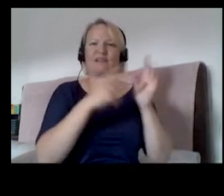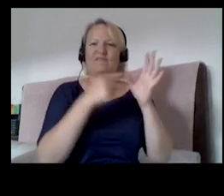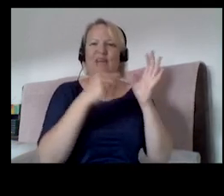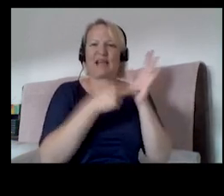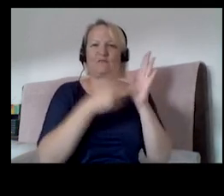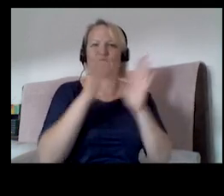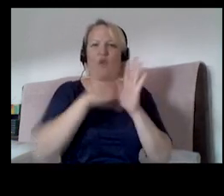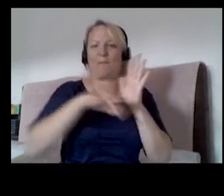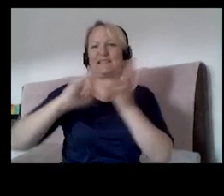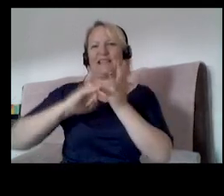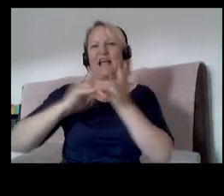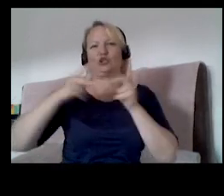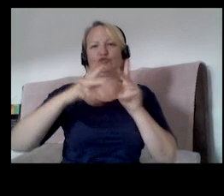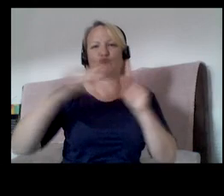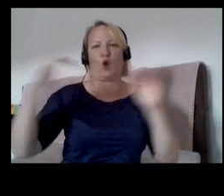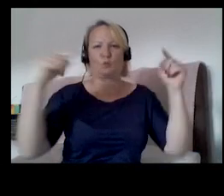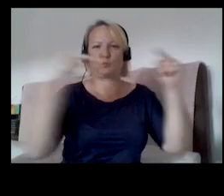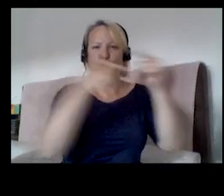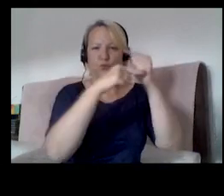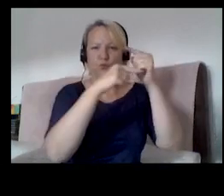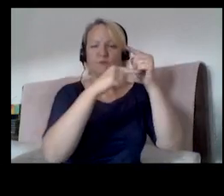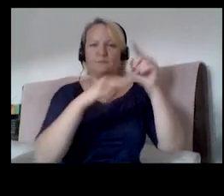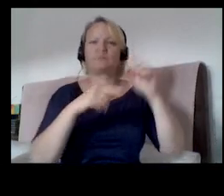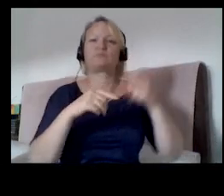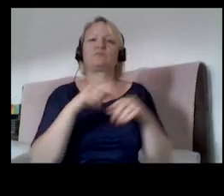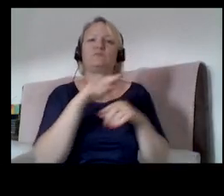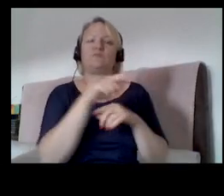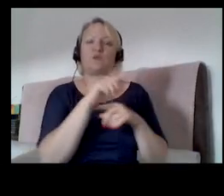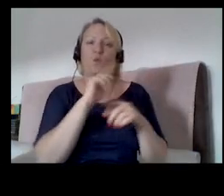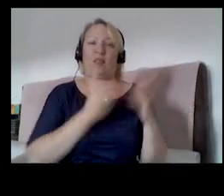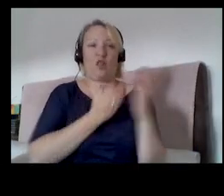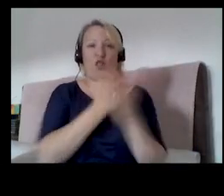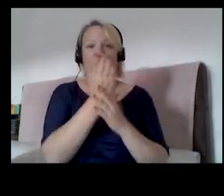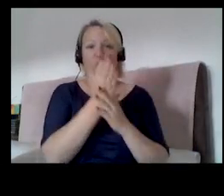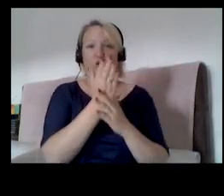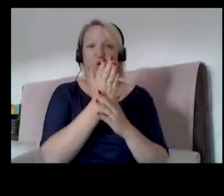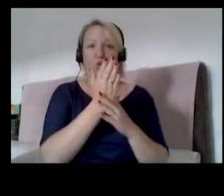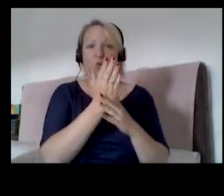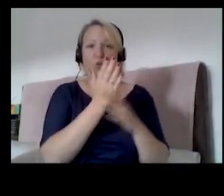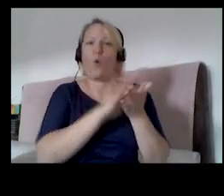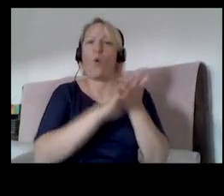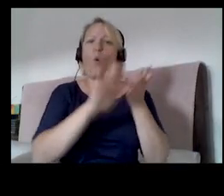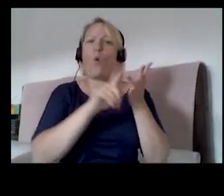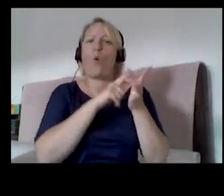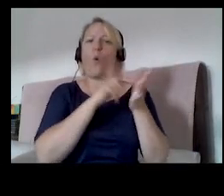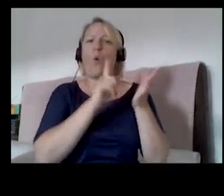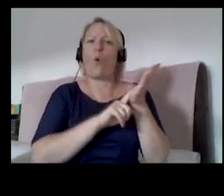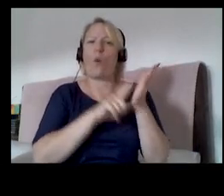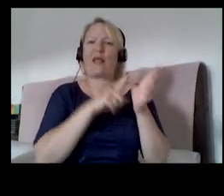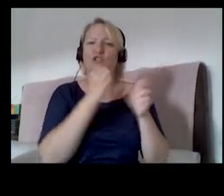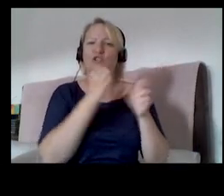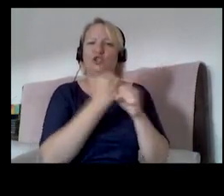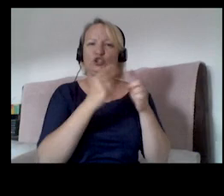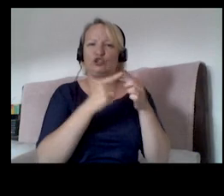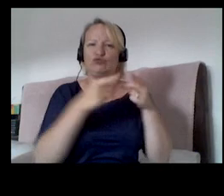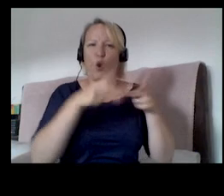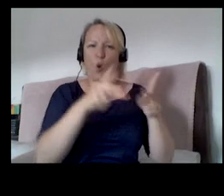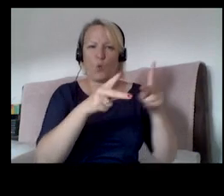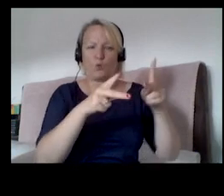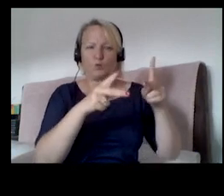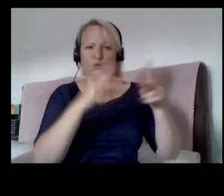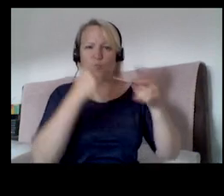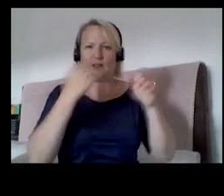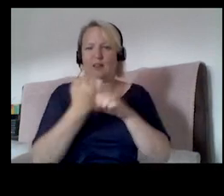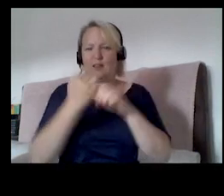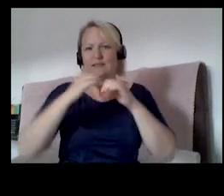with a separate access for cars and vans from Station Road. These access points would be connected through the site by an internal